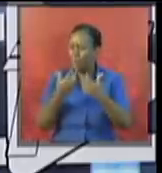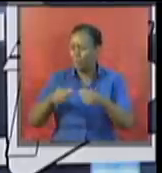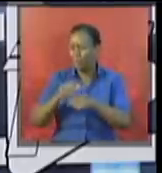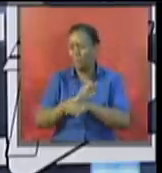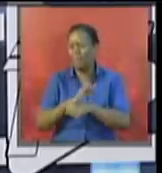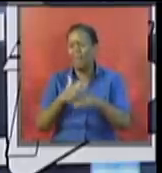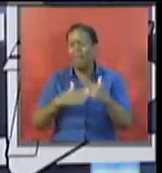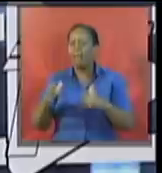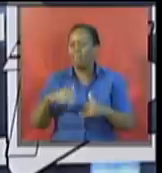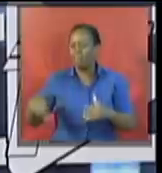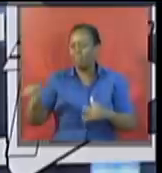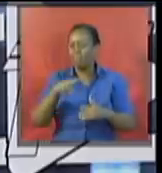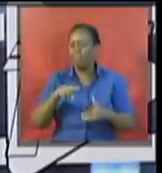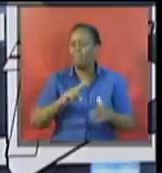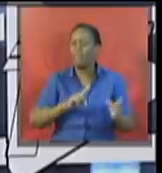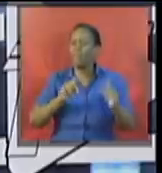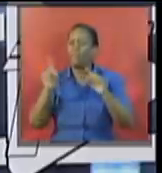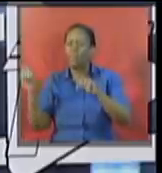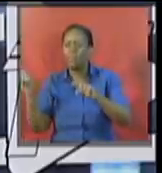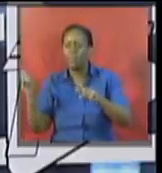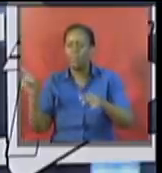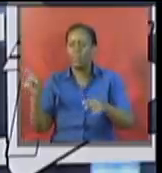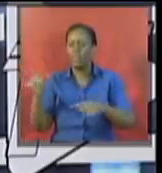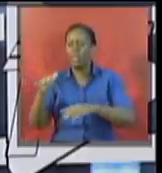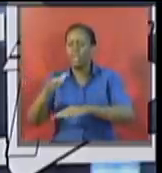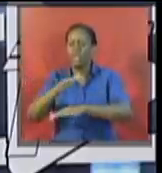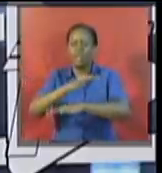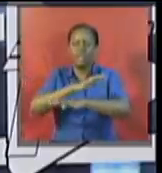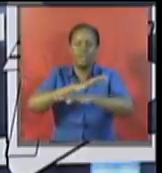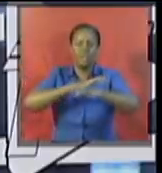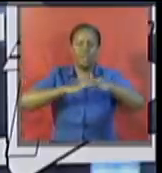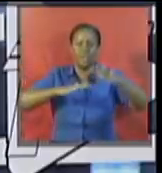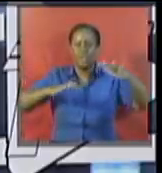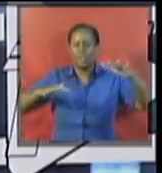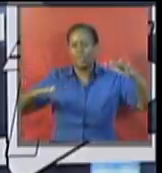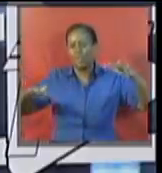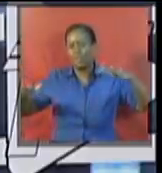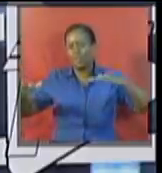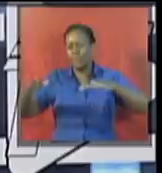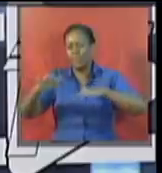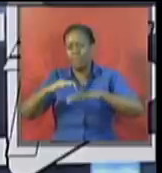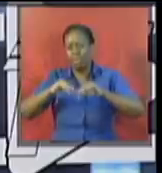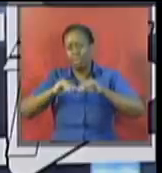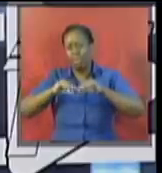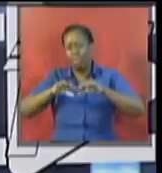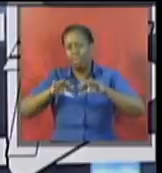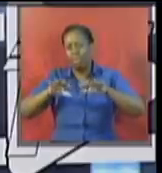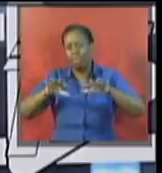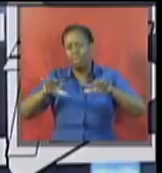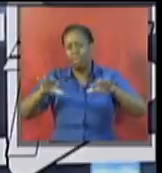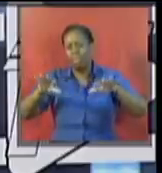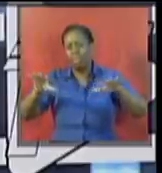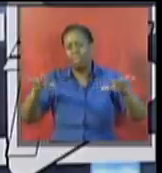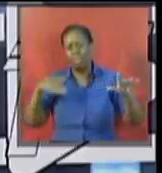gatherings, they connected other networks of people, and the contact tracing did reveal same. So yes, we have been